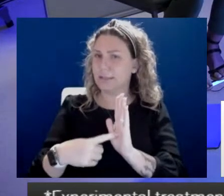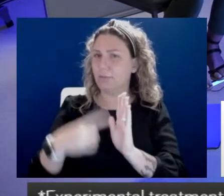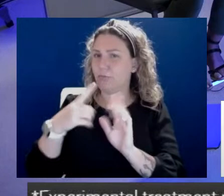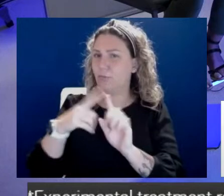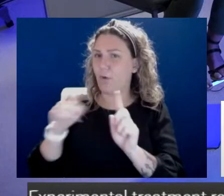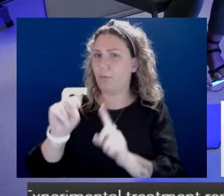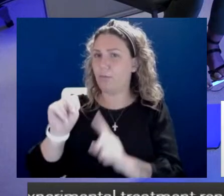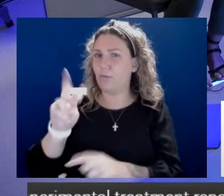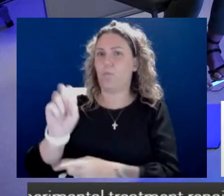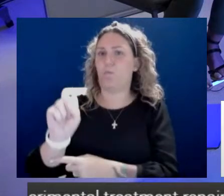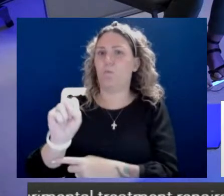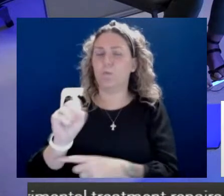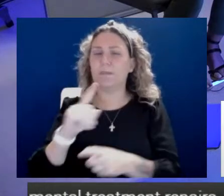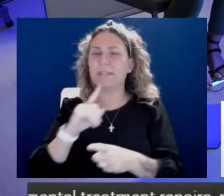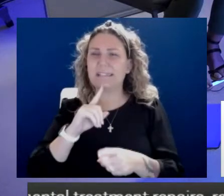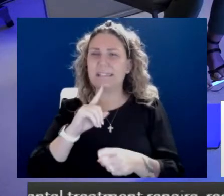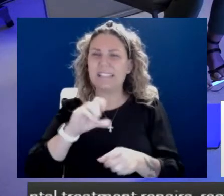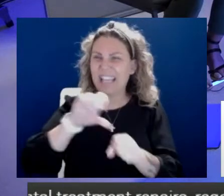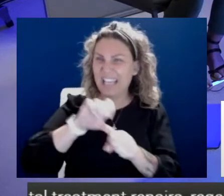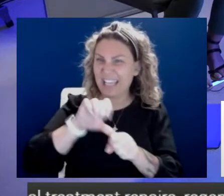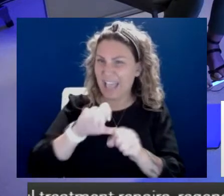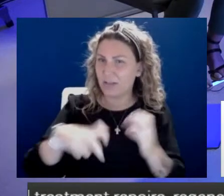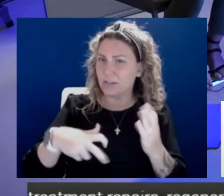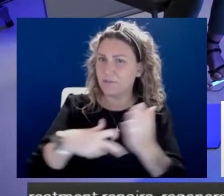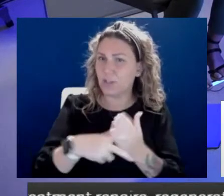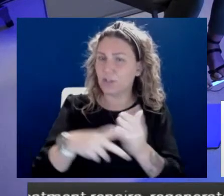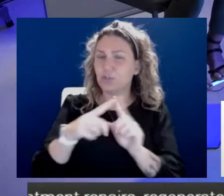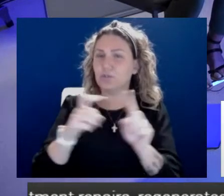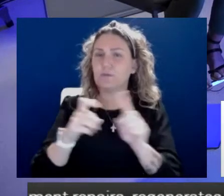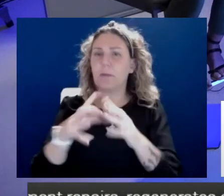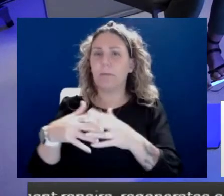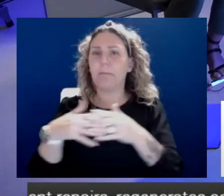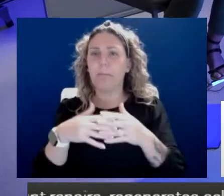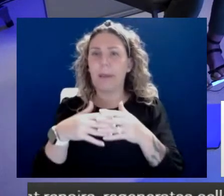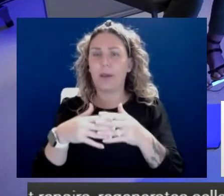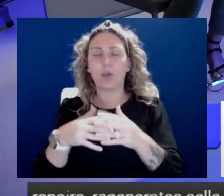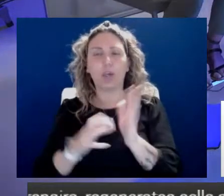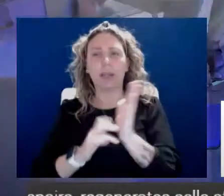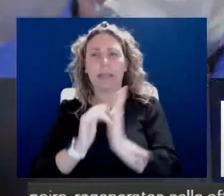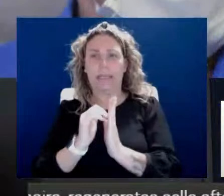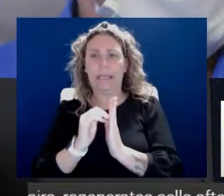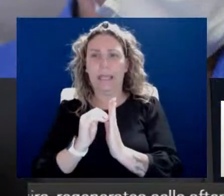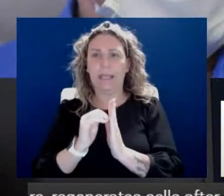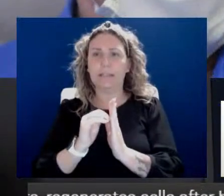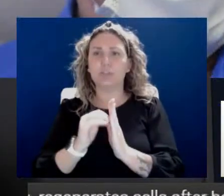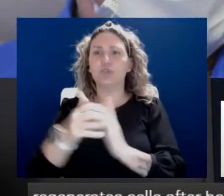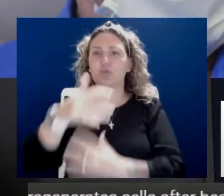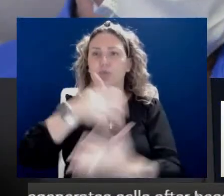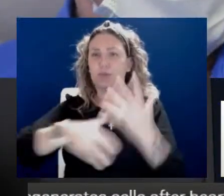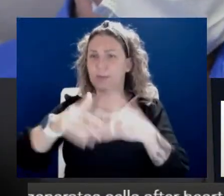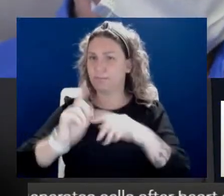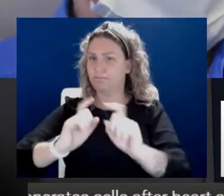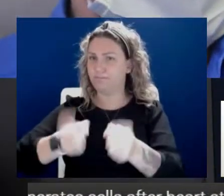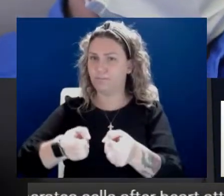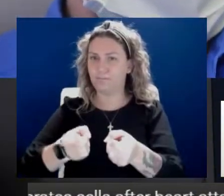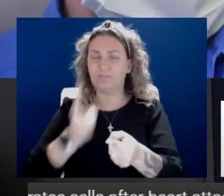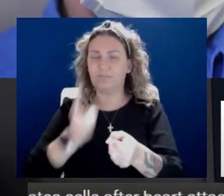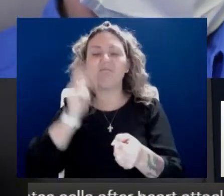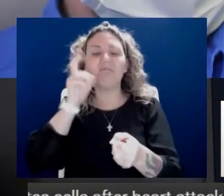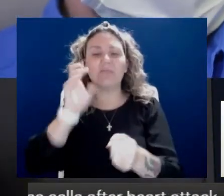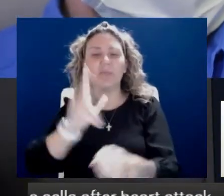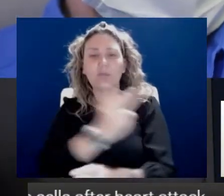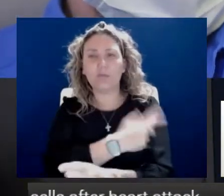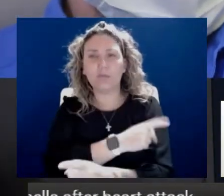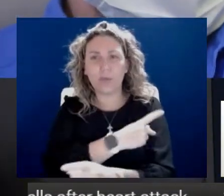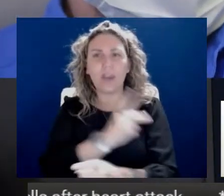gas vouchers provided through an American Cancer Society grant. So listen first to what a couple of patients said about these vouchers, how they